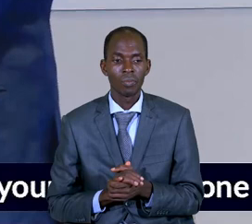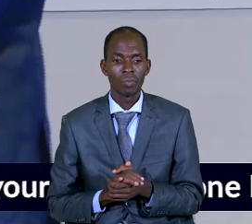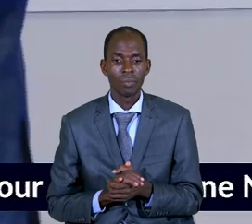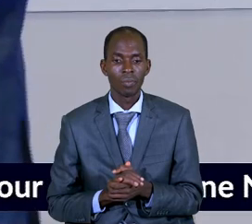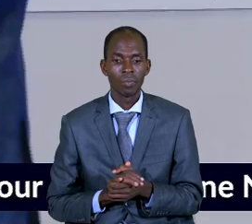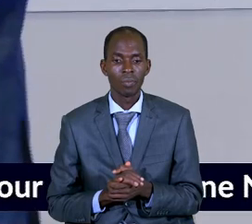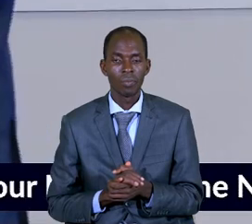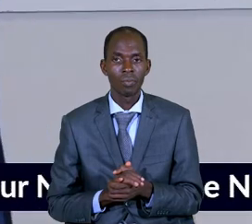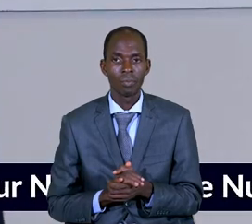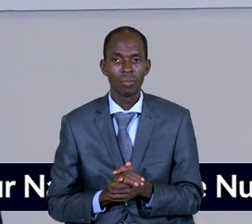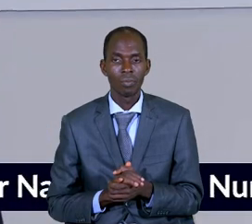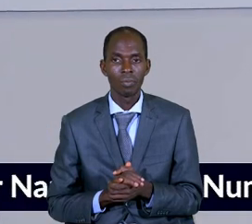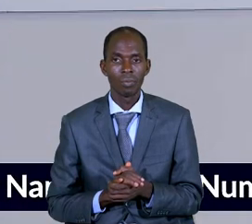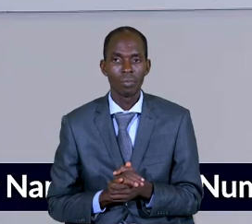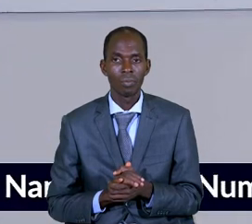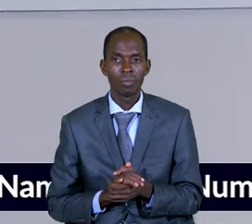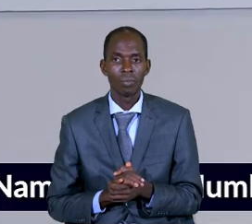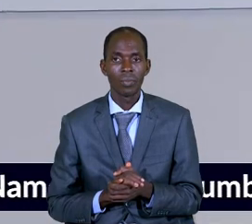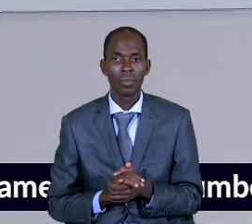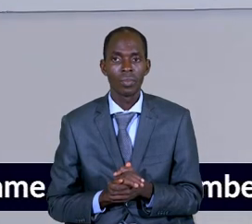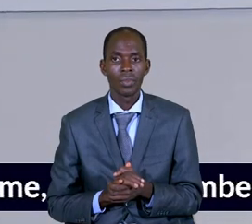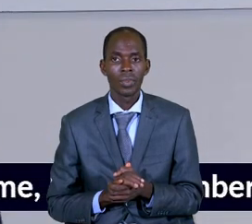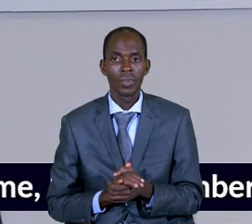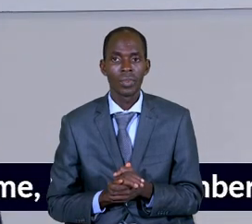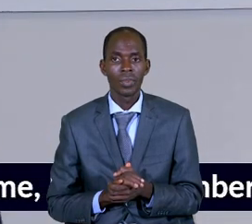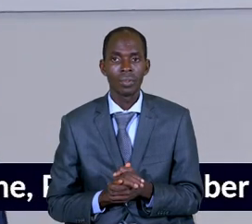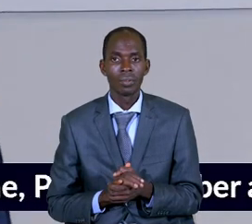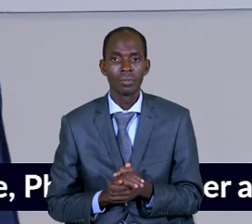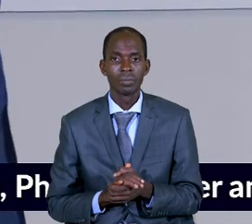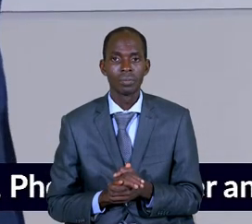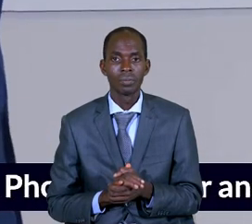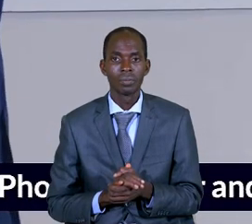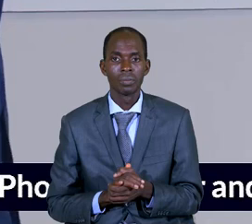You will see it on the screen now. On your screen.